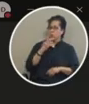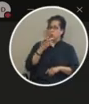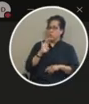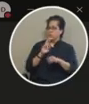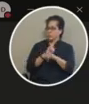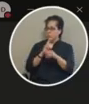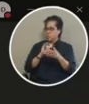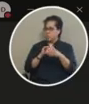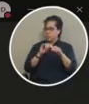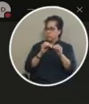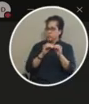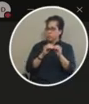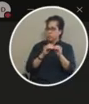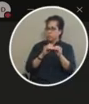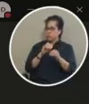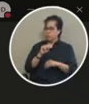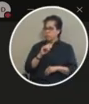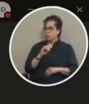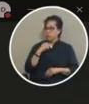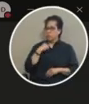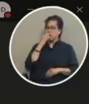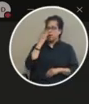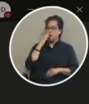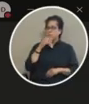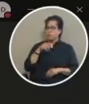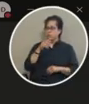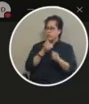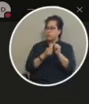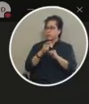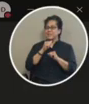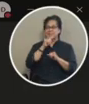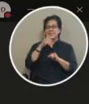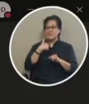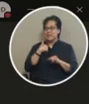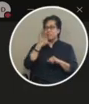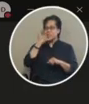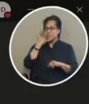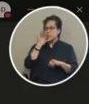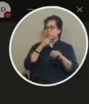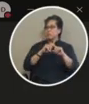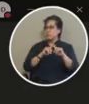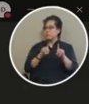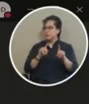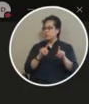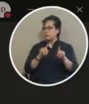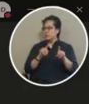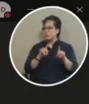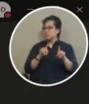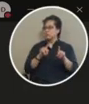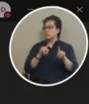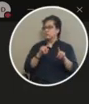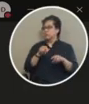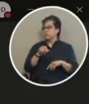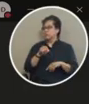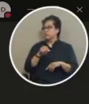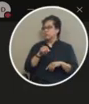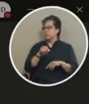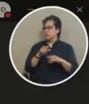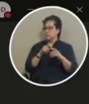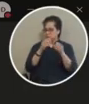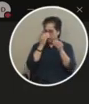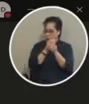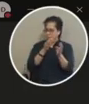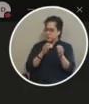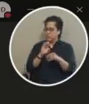can use it some more. I think, and I know not everyone has a phone, but that is a very good way to quickly get